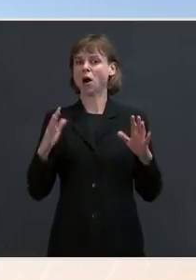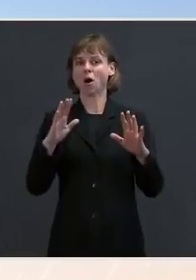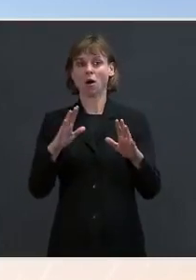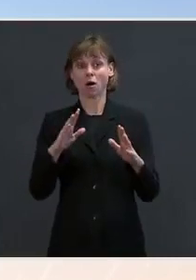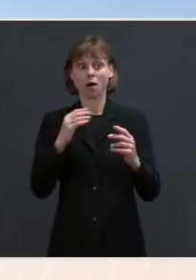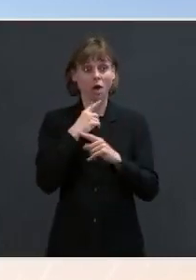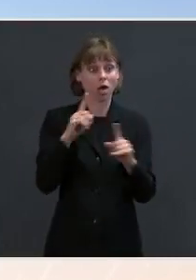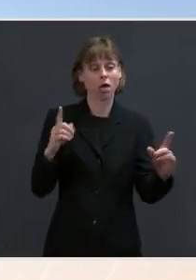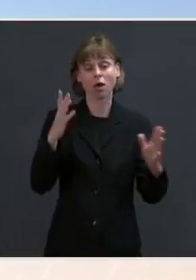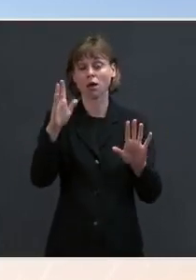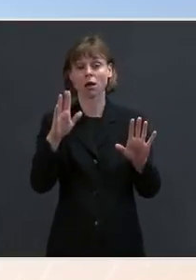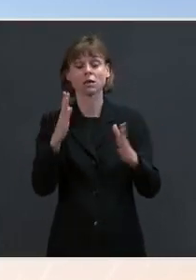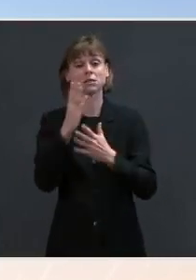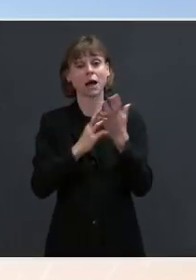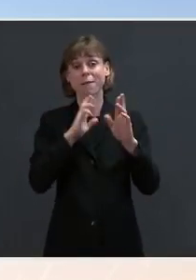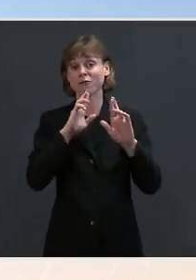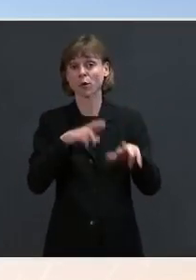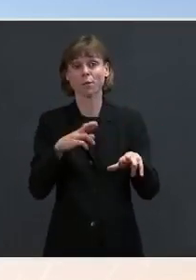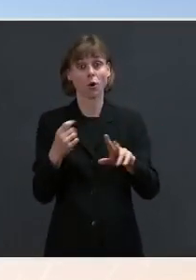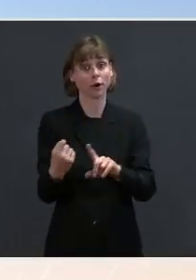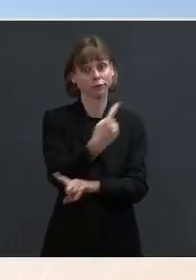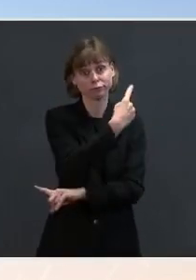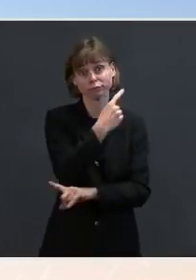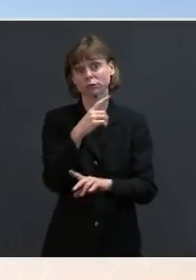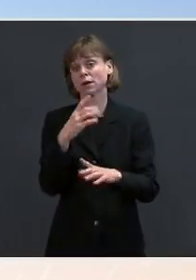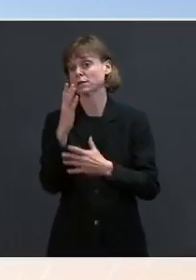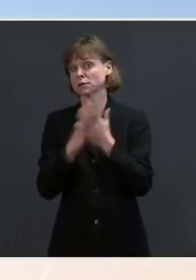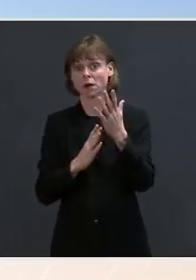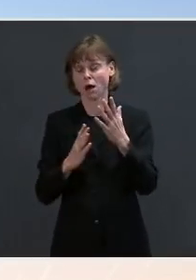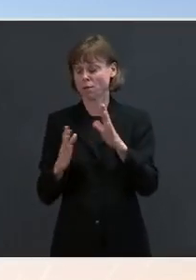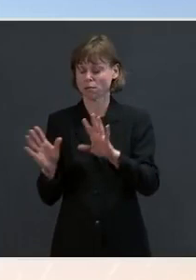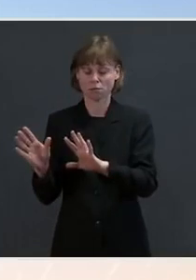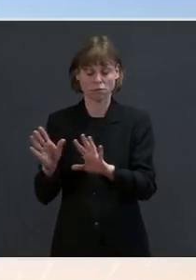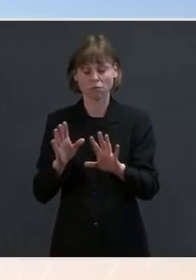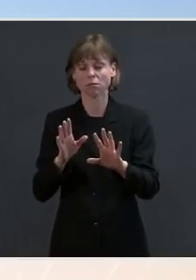is aligned with accuracy and some is not. No one's fault.